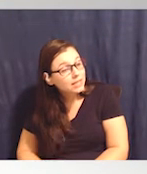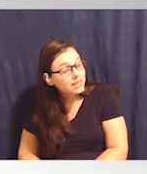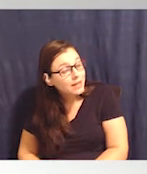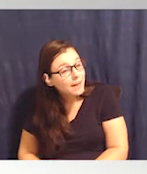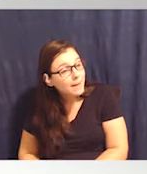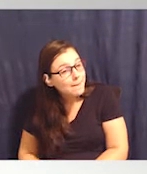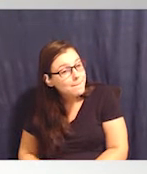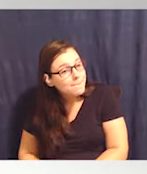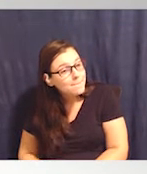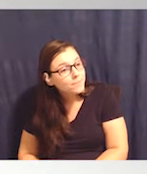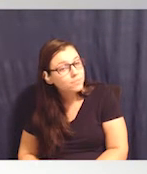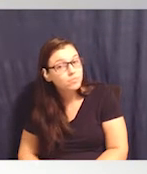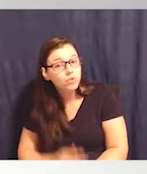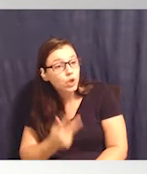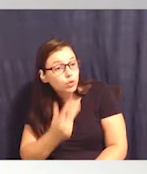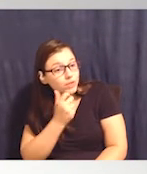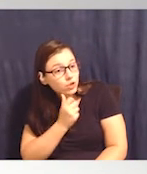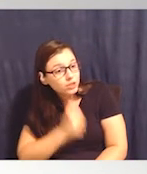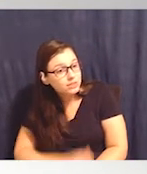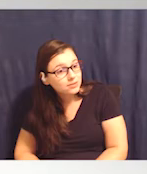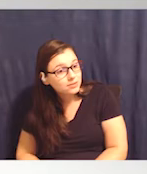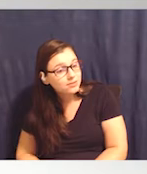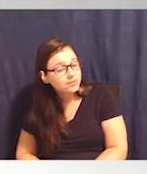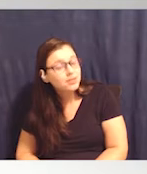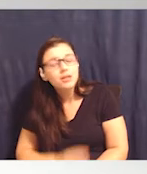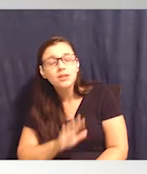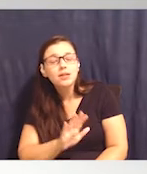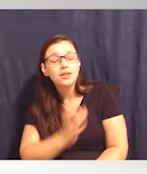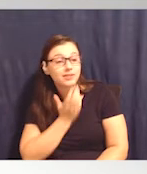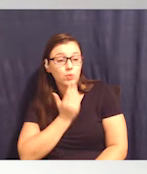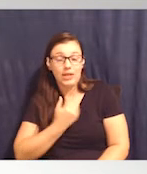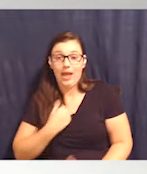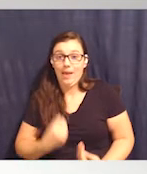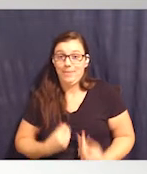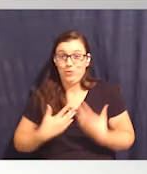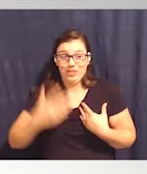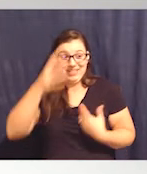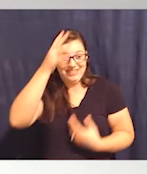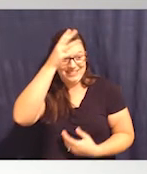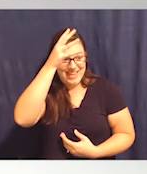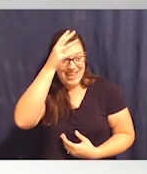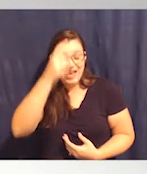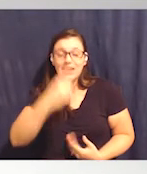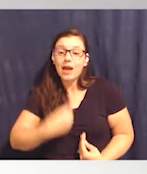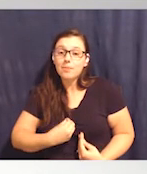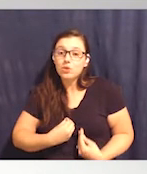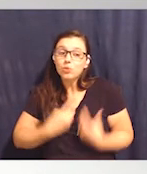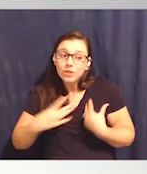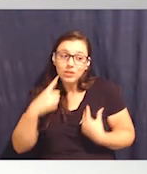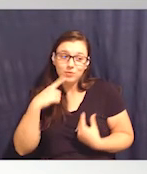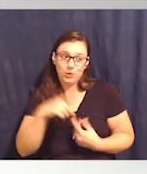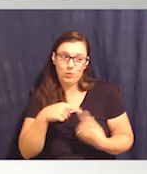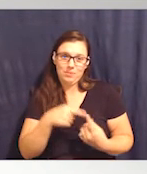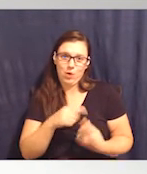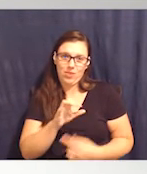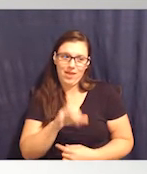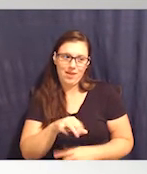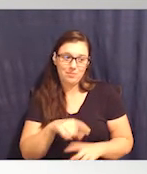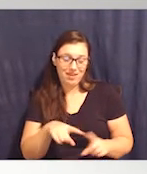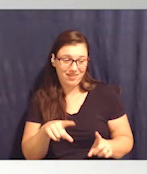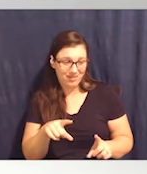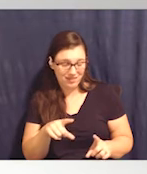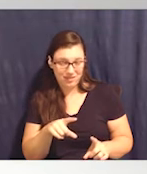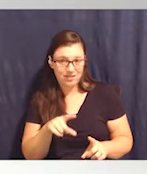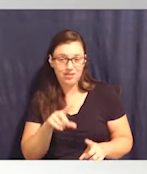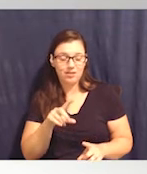Sweetie, I'm thrilled as a dad, as a man. I'm thrilled to death for you about that. But vocational rehab helped him